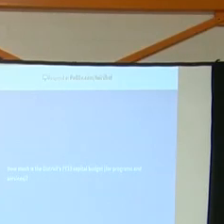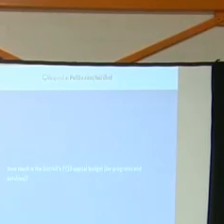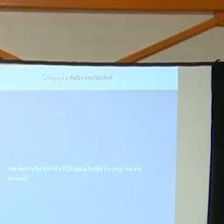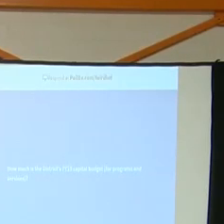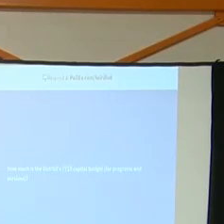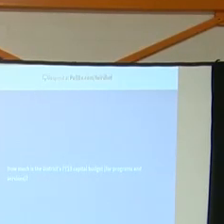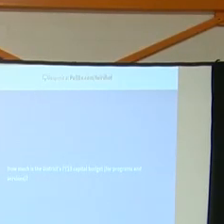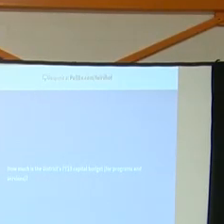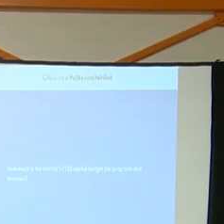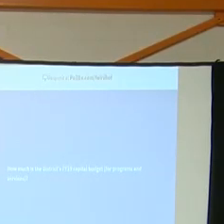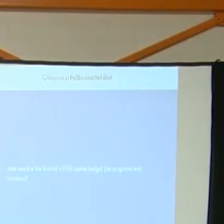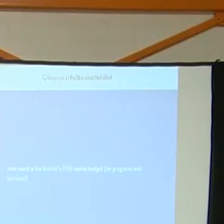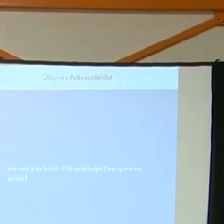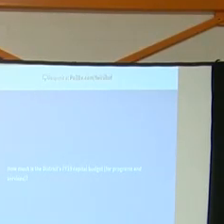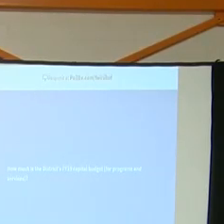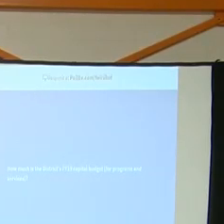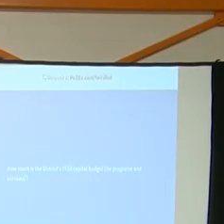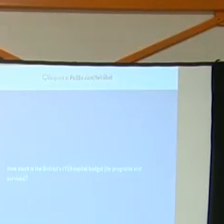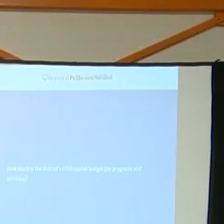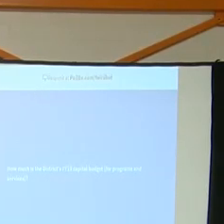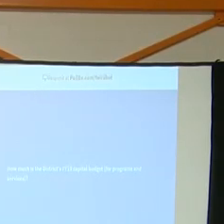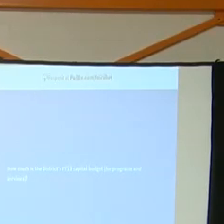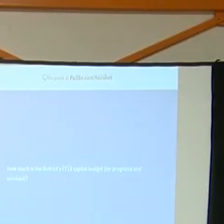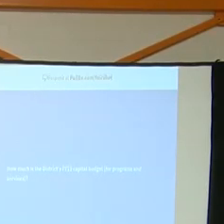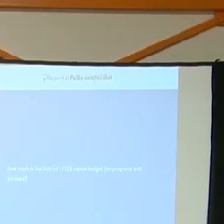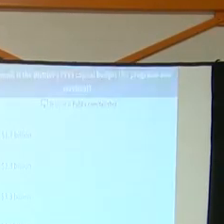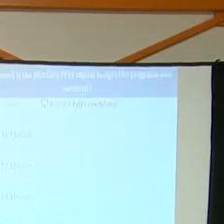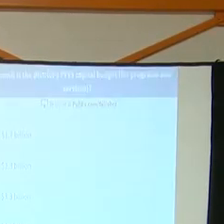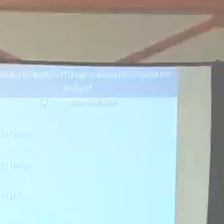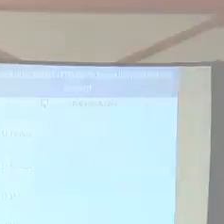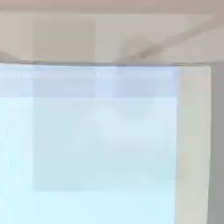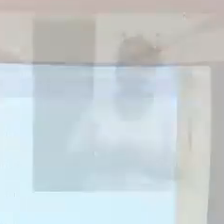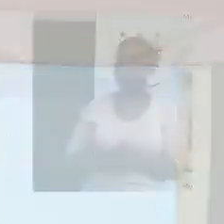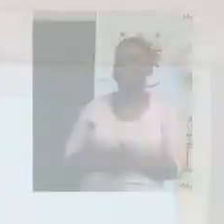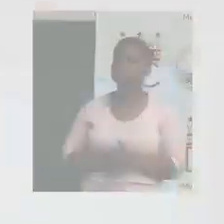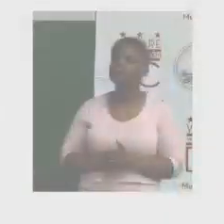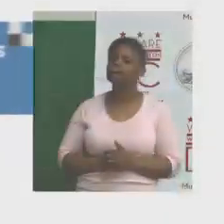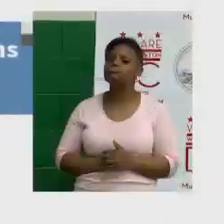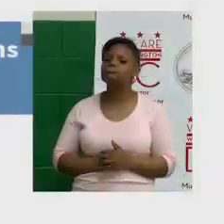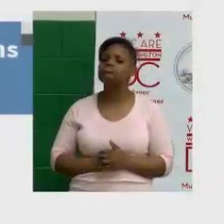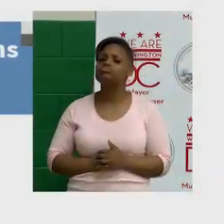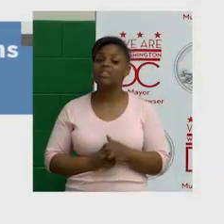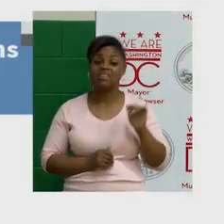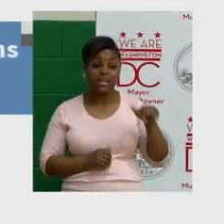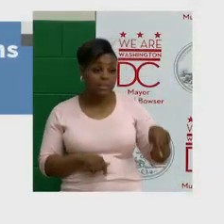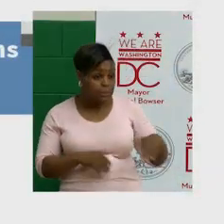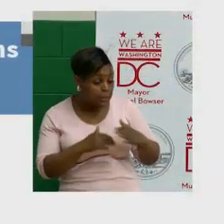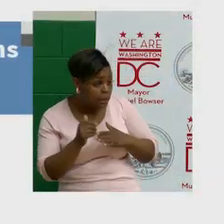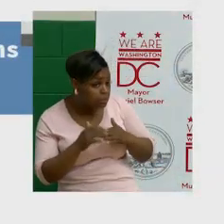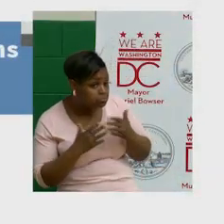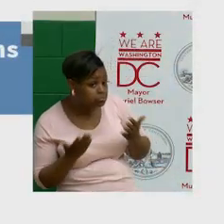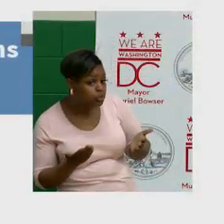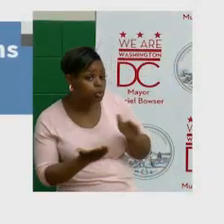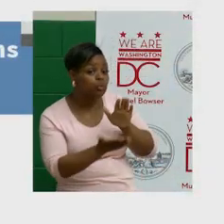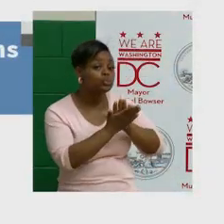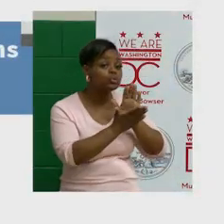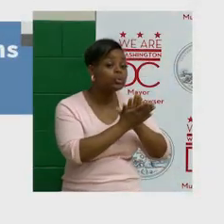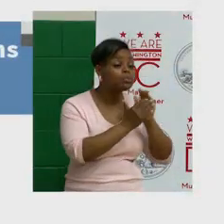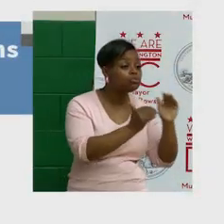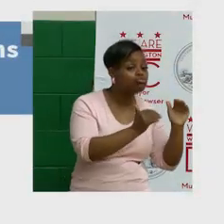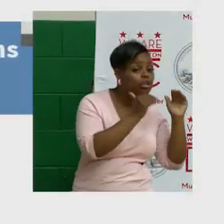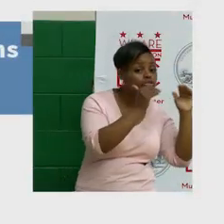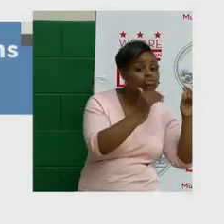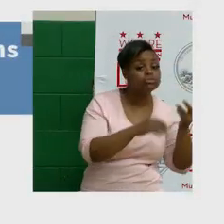budget? Again, that's long-term assets. So think of this building we're in right now. Think of school modernization. Is that